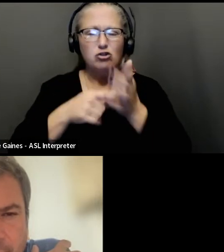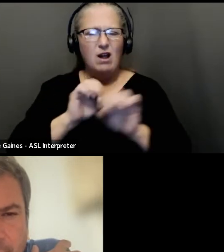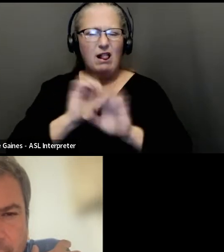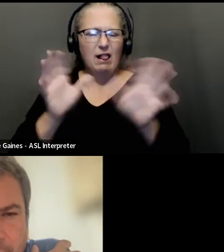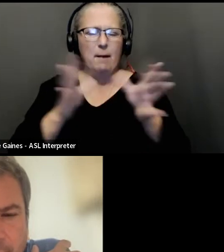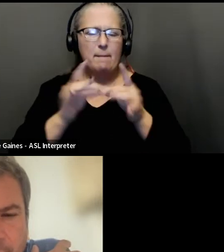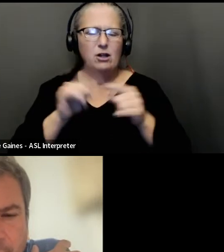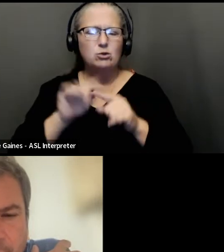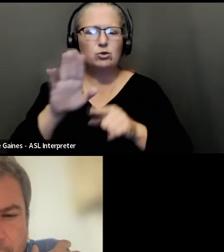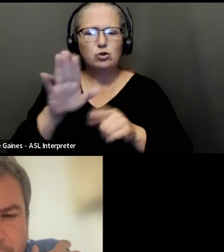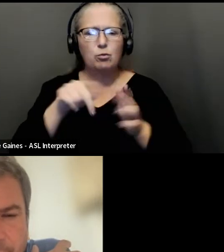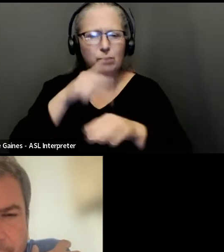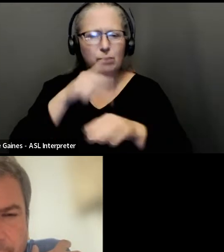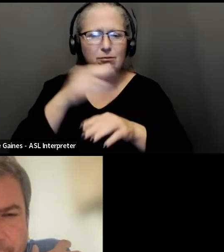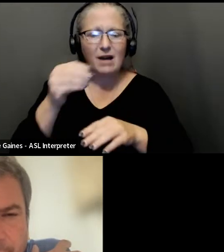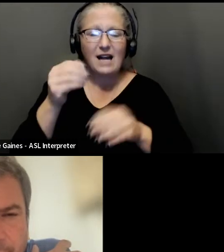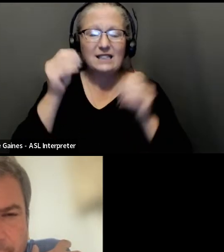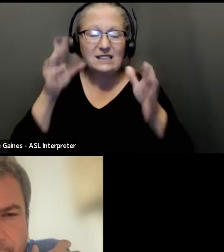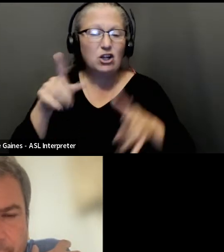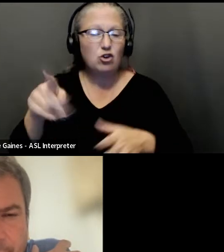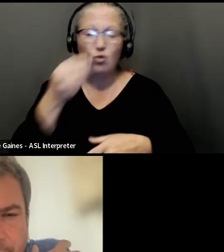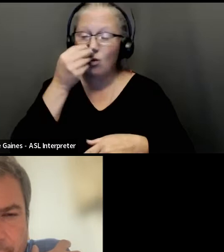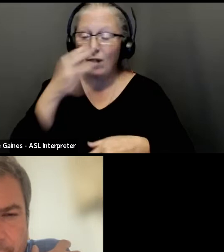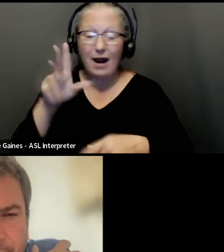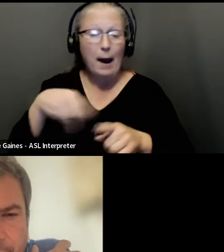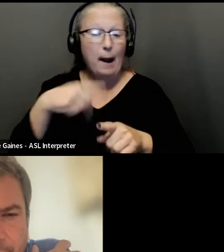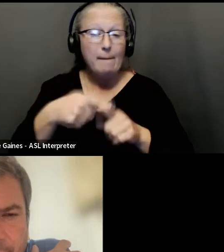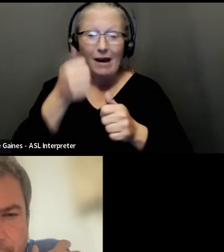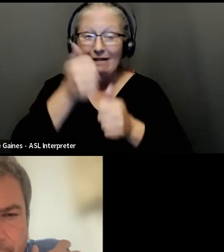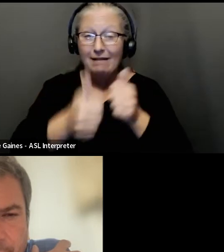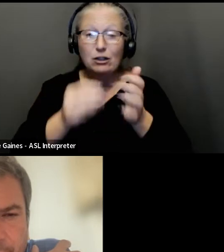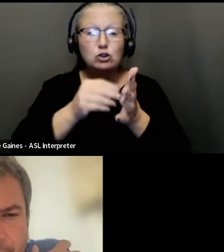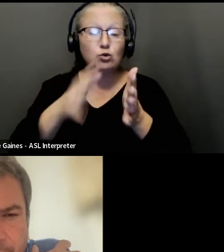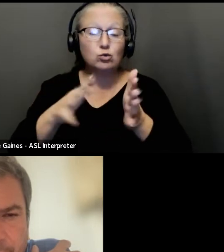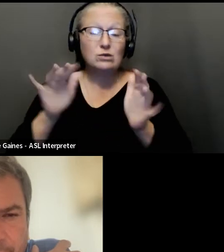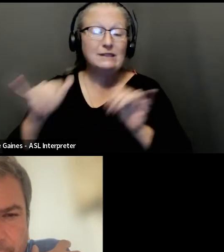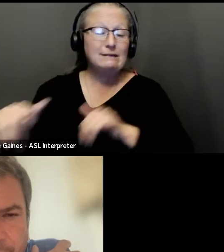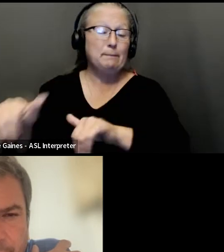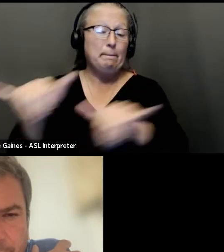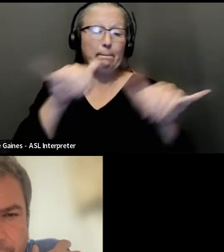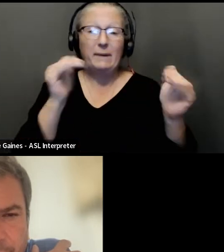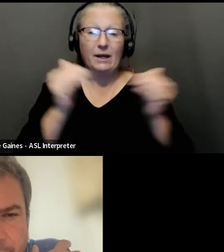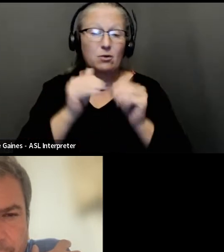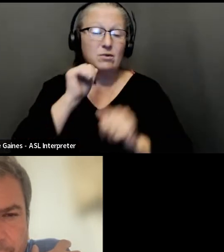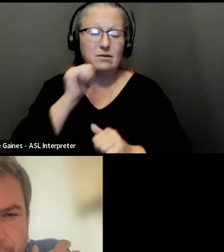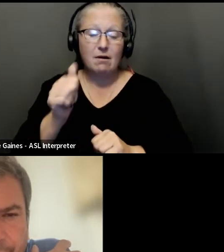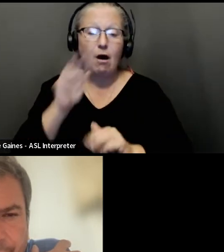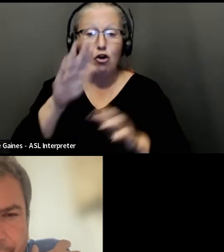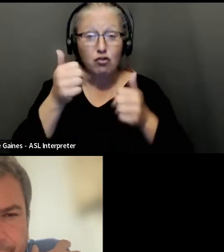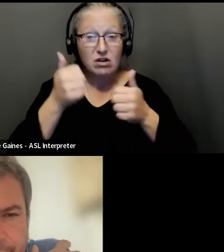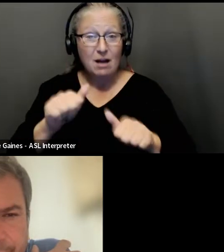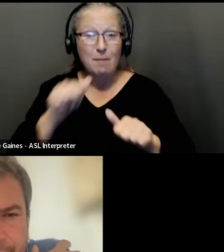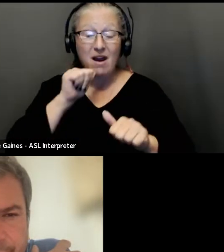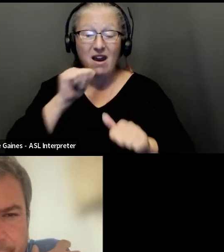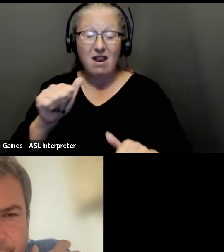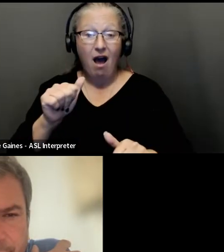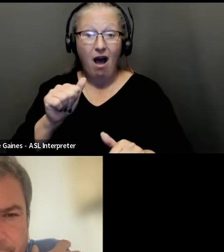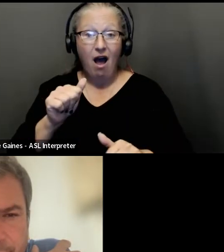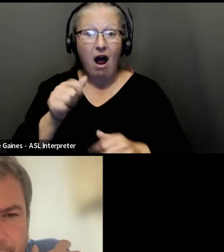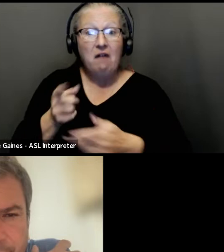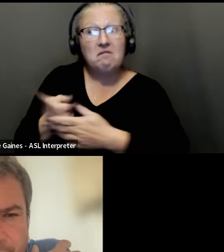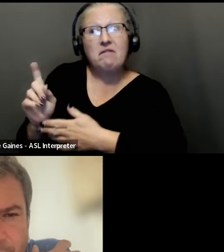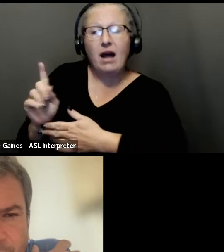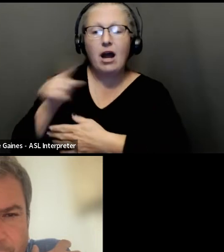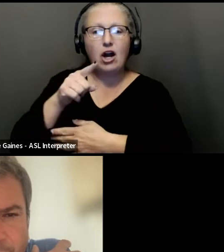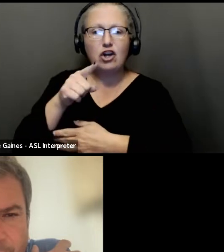and teachers that you do not care about each student equally. In your attempt to not offend anyone, you